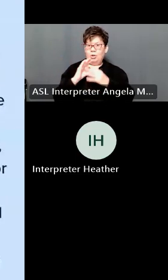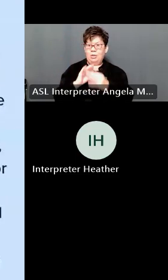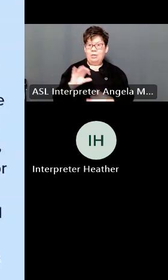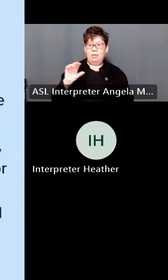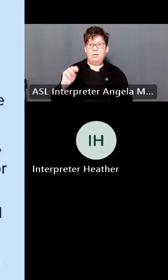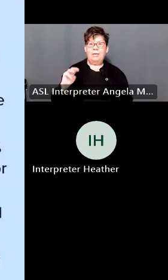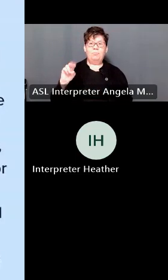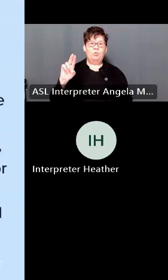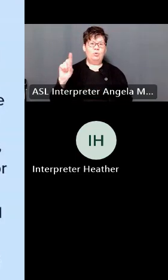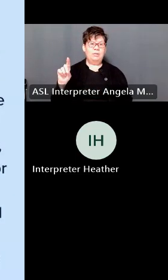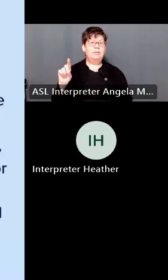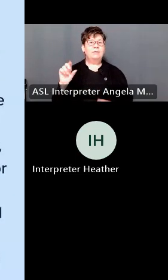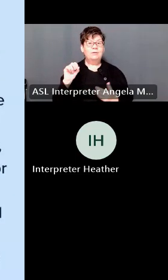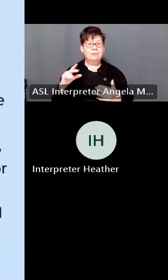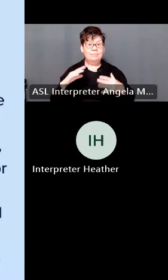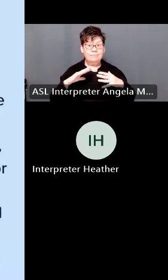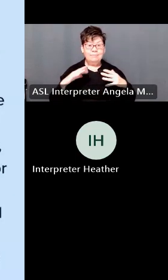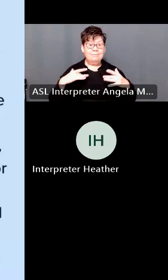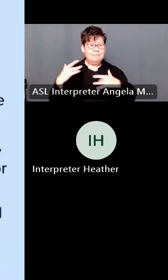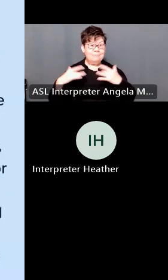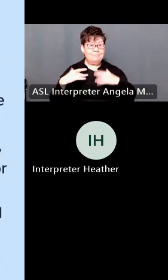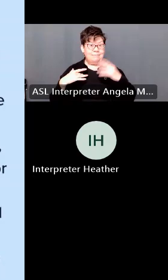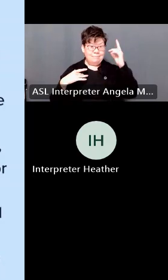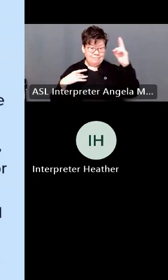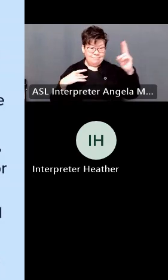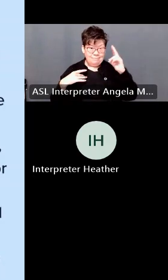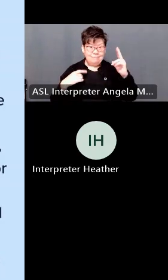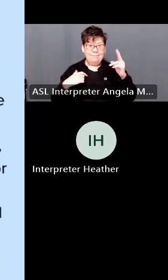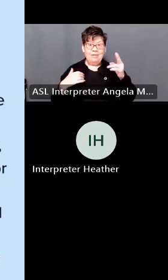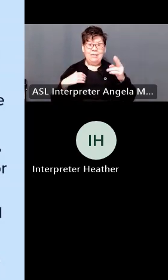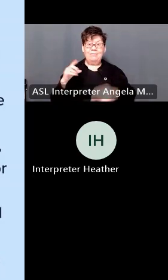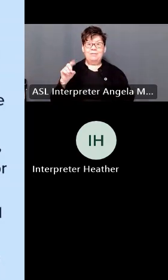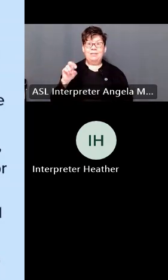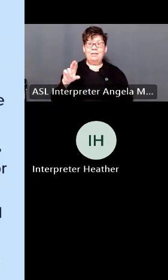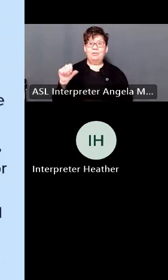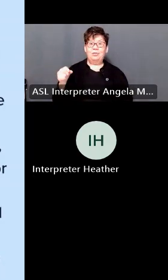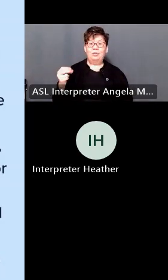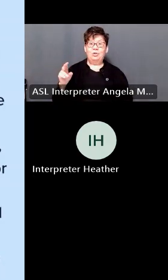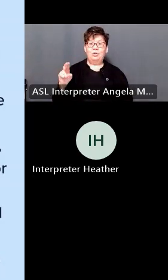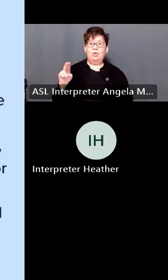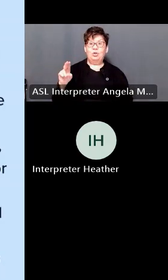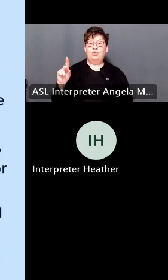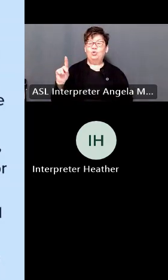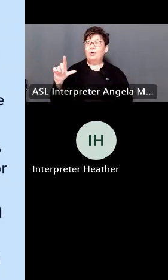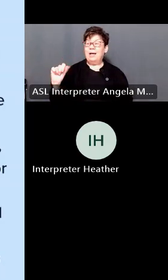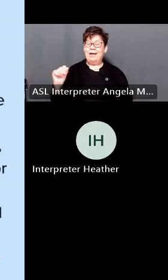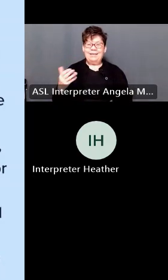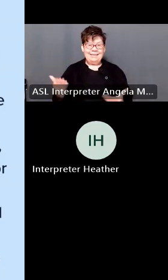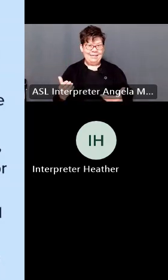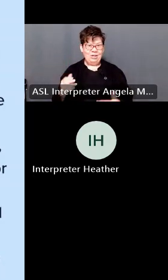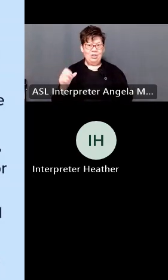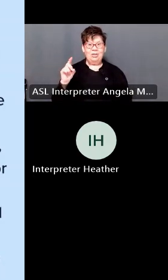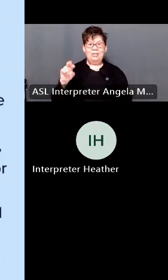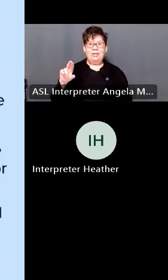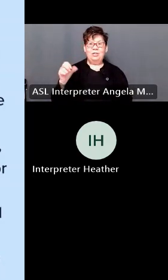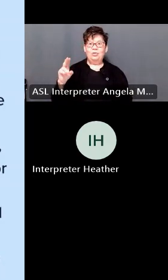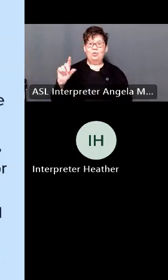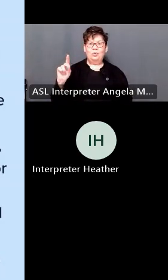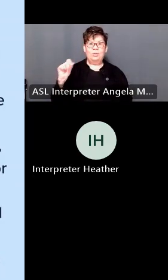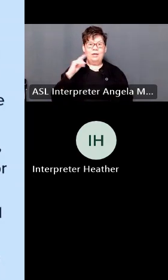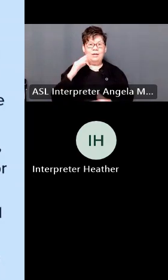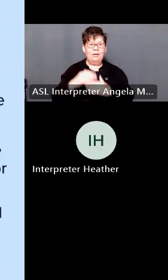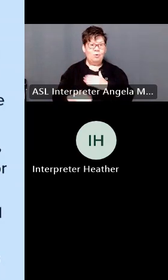Right, we are super honored to have Dr. Shuchin Shukla here with us. Dr. Shukla was born and raised